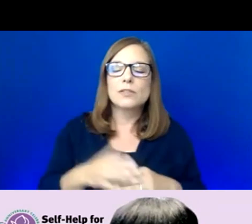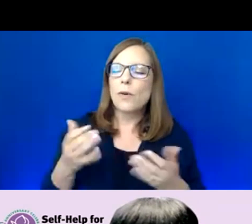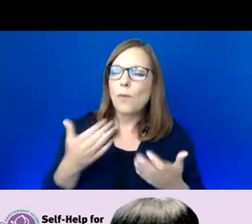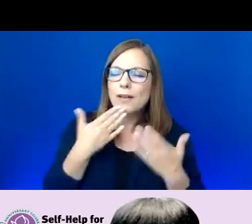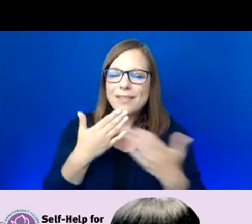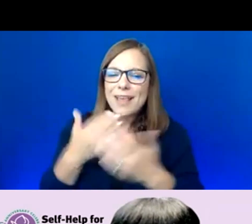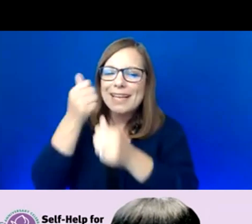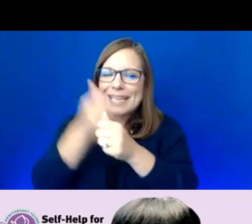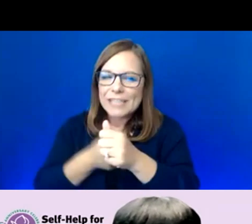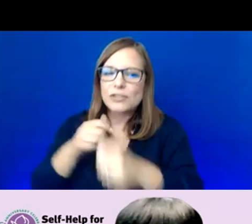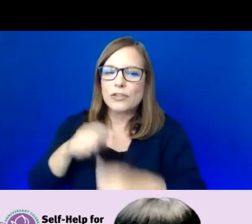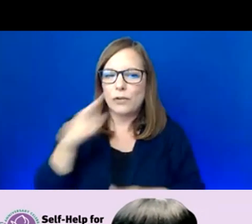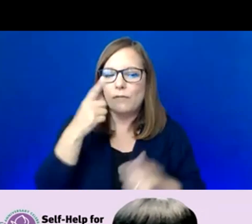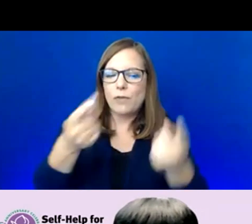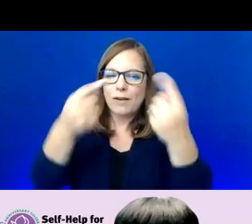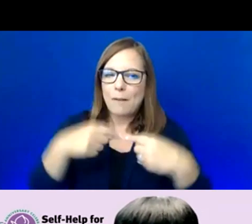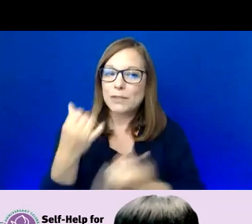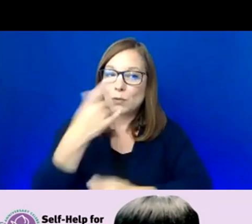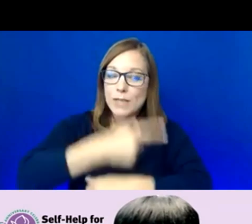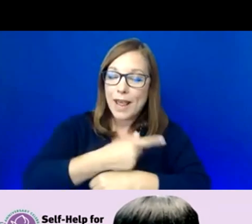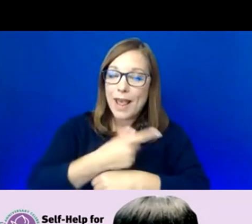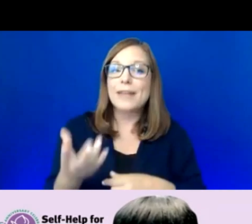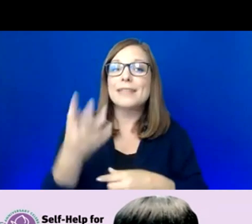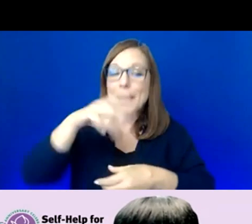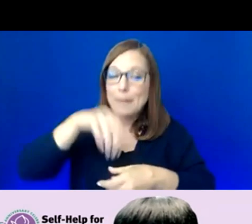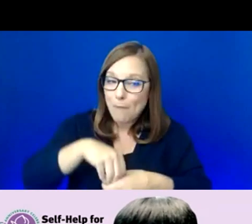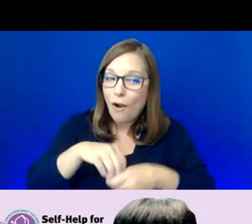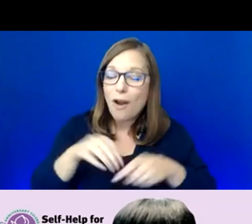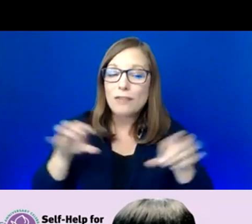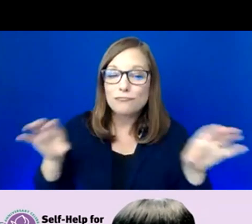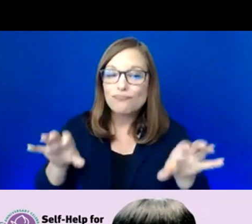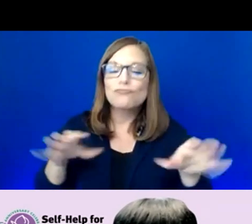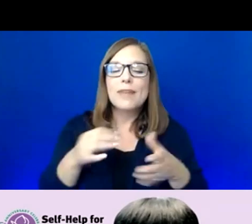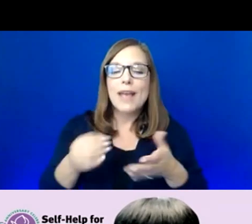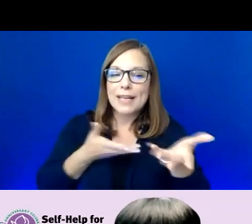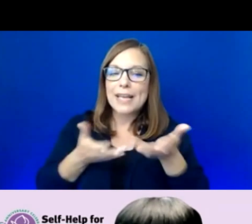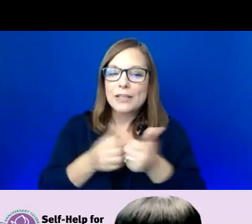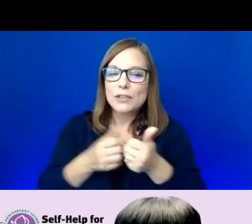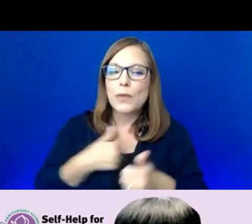coming today and taking part and engaging in this session.